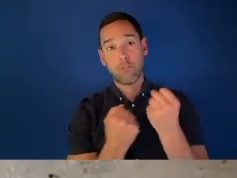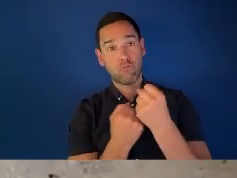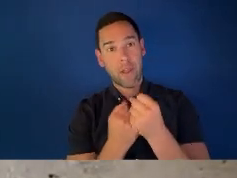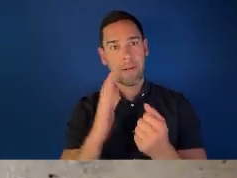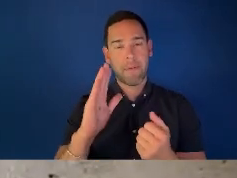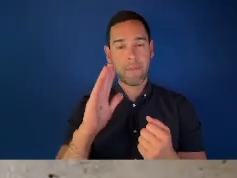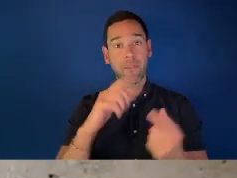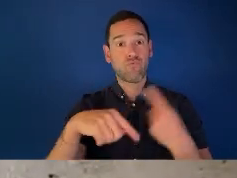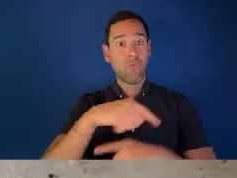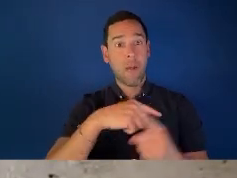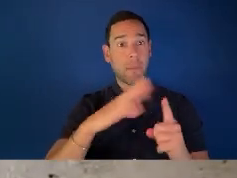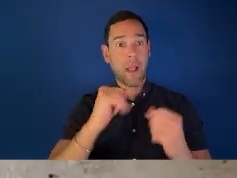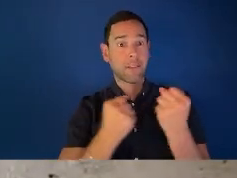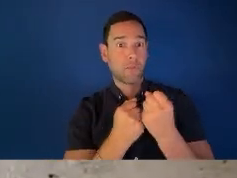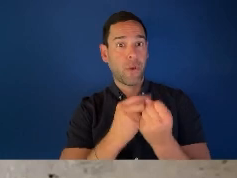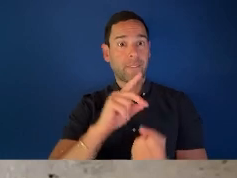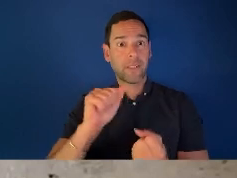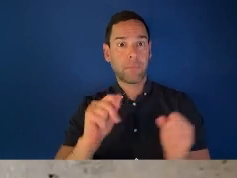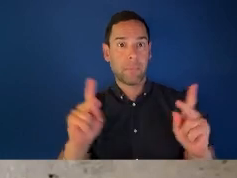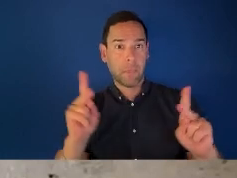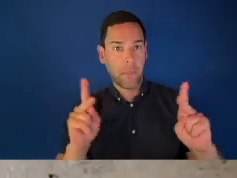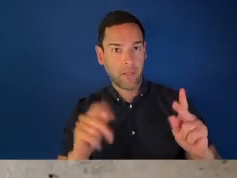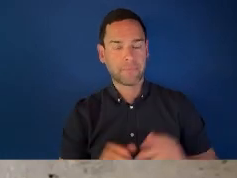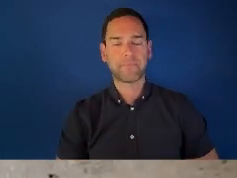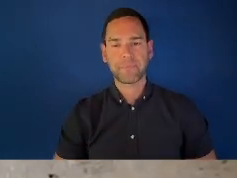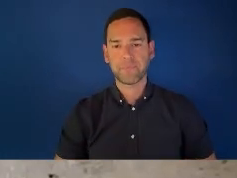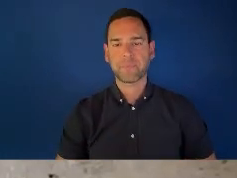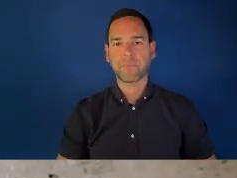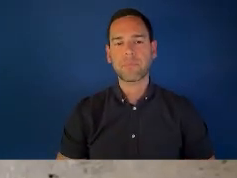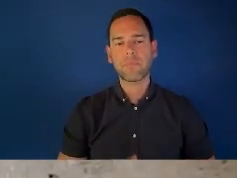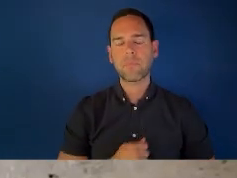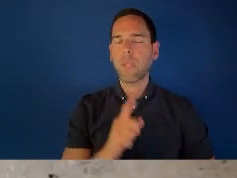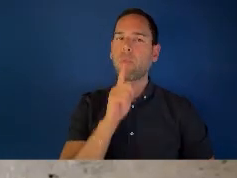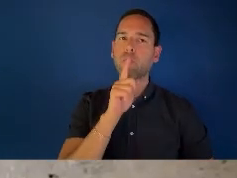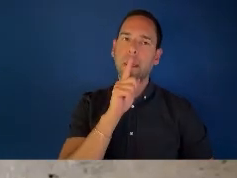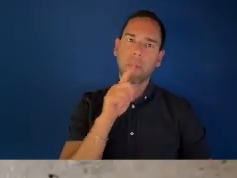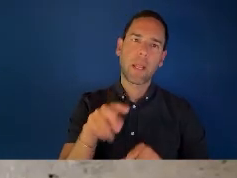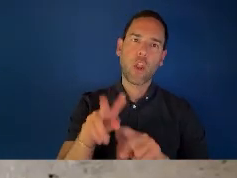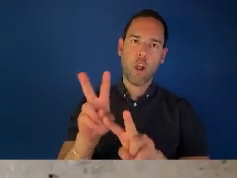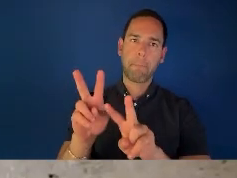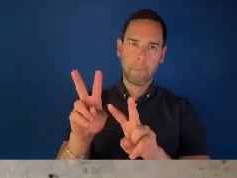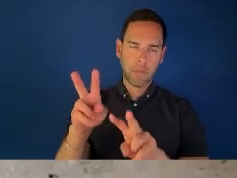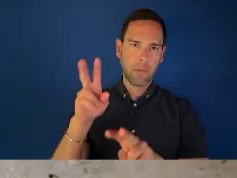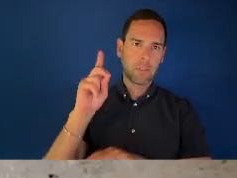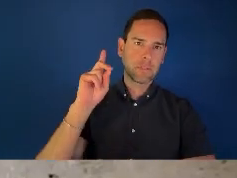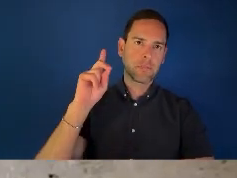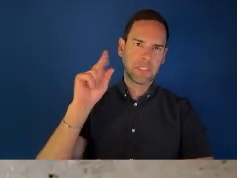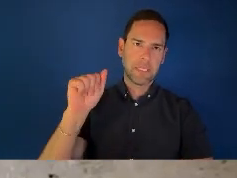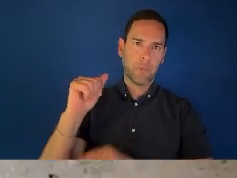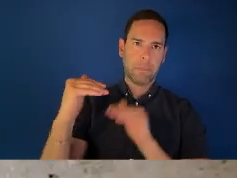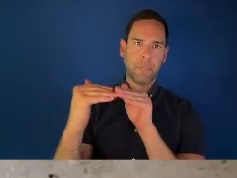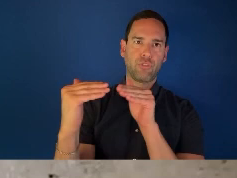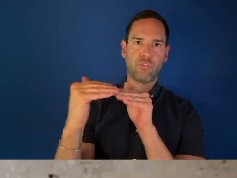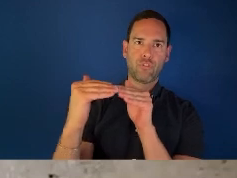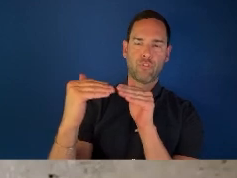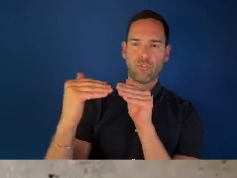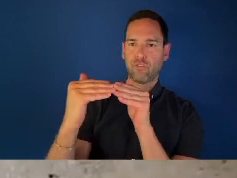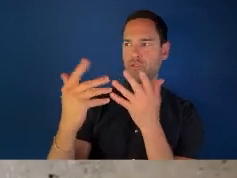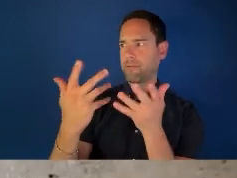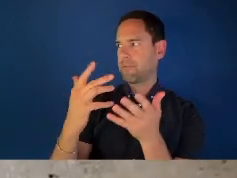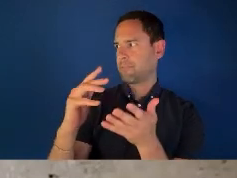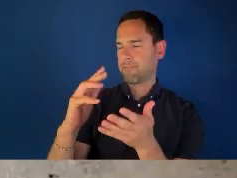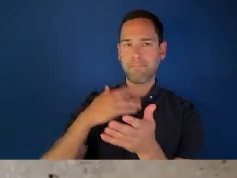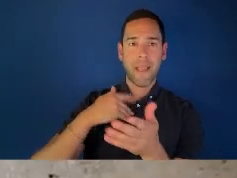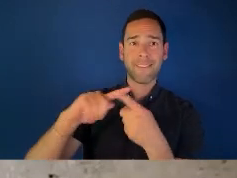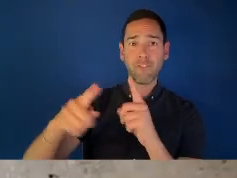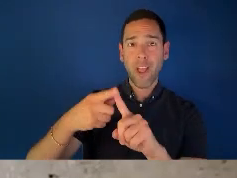that I hear their stories every day about what they're going through at school and the things they're struggling with, and they're kind of my biggest